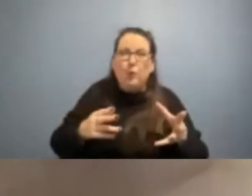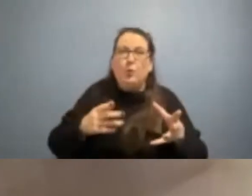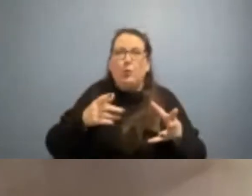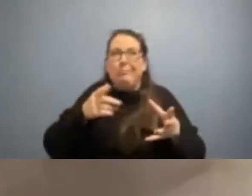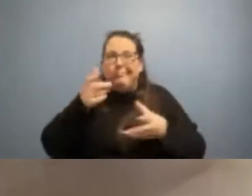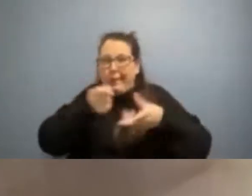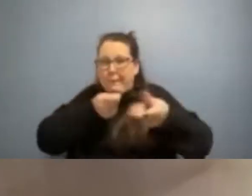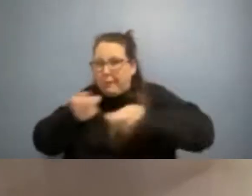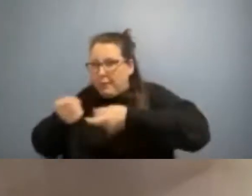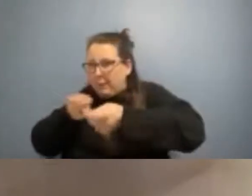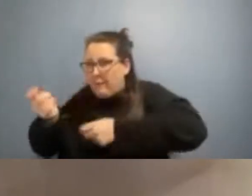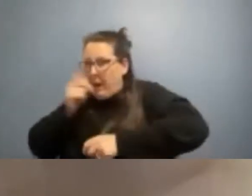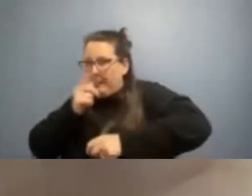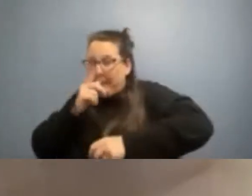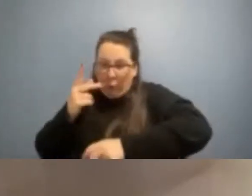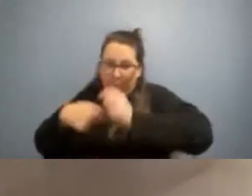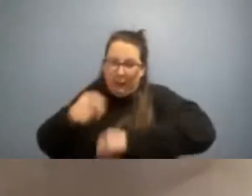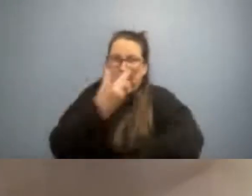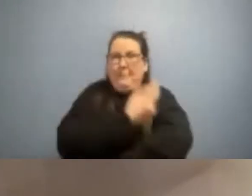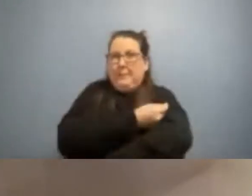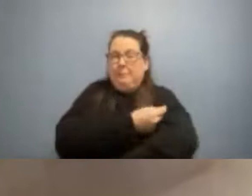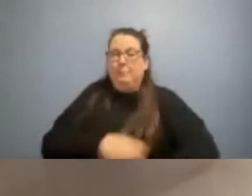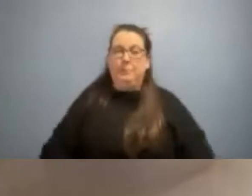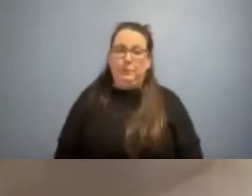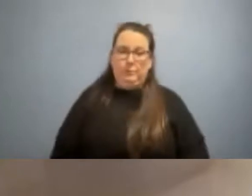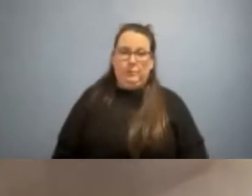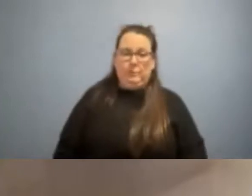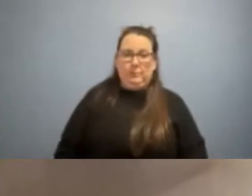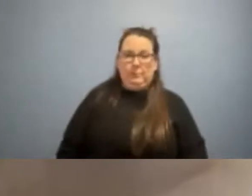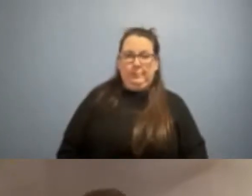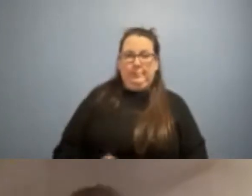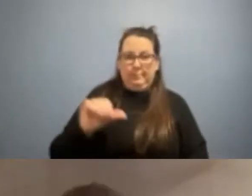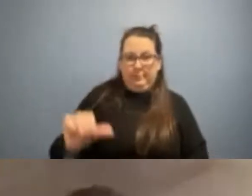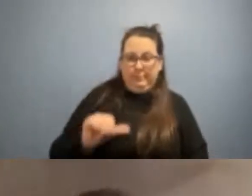community. Yeah, that's a really great answer. Thank you very much.